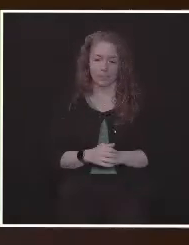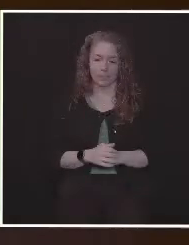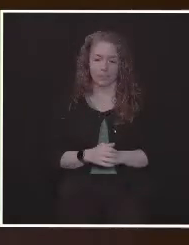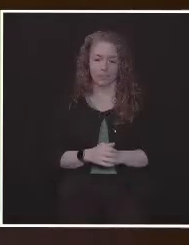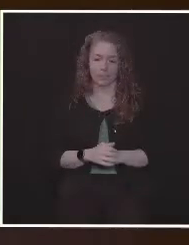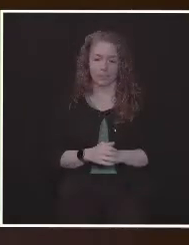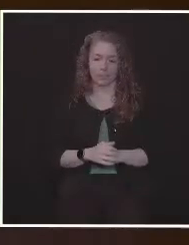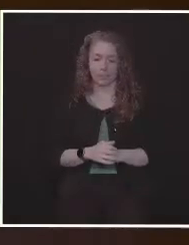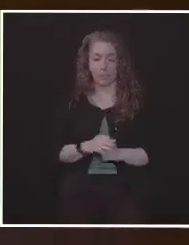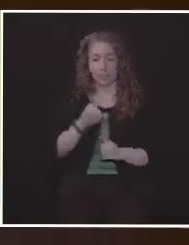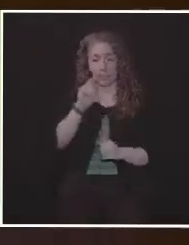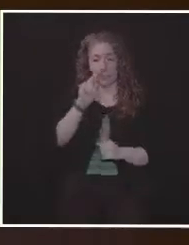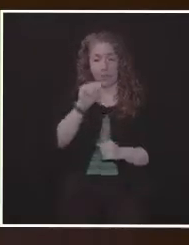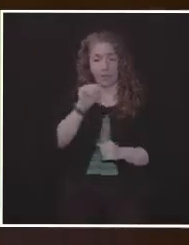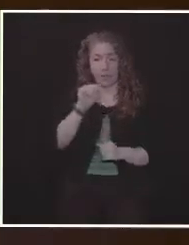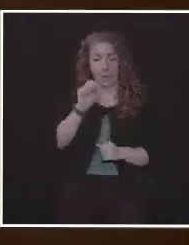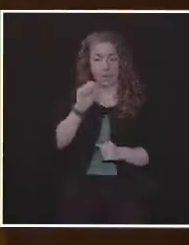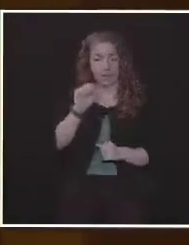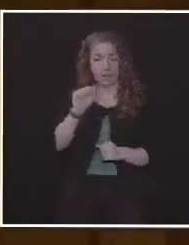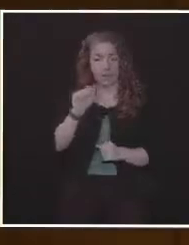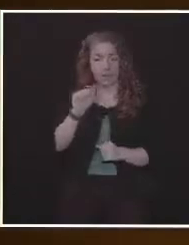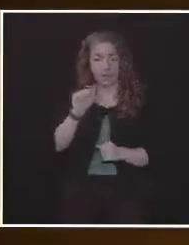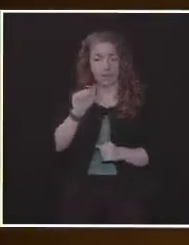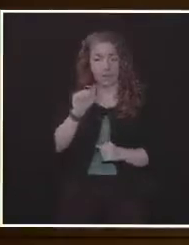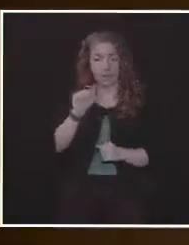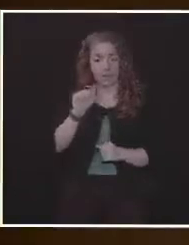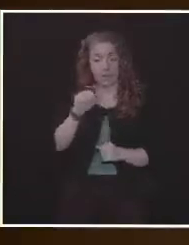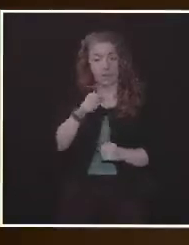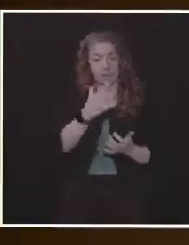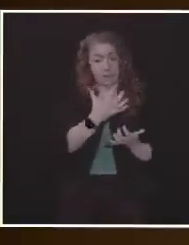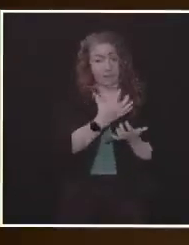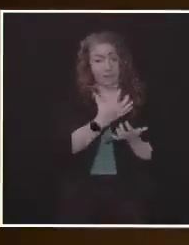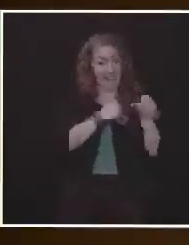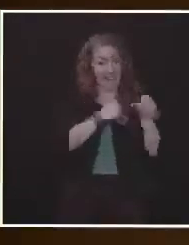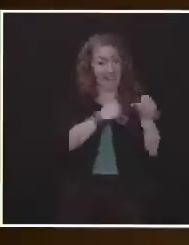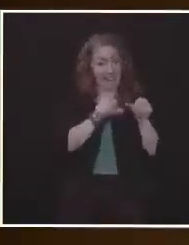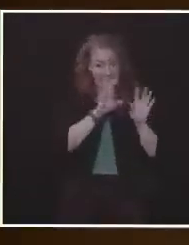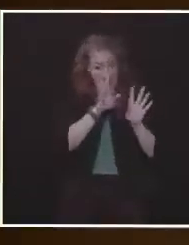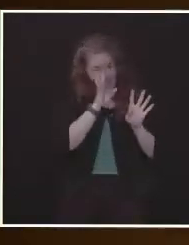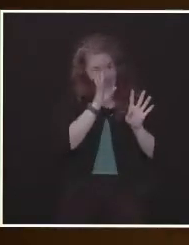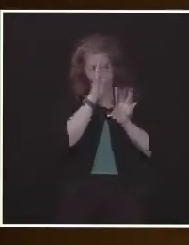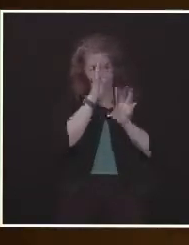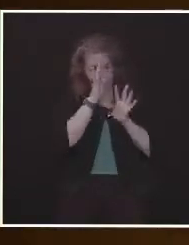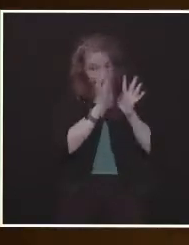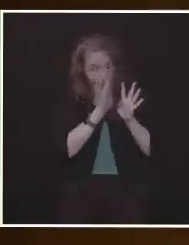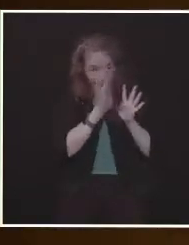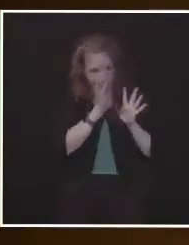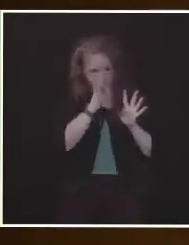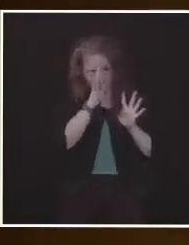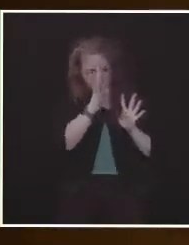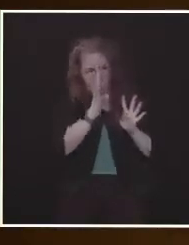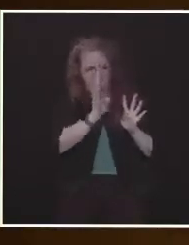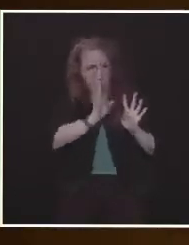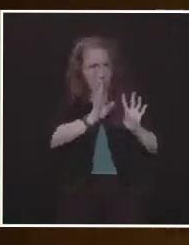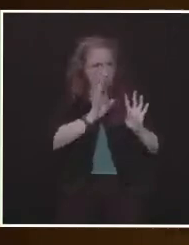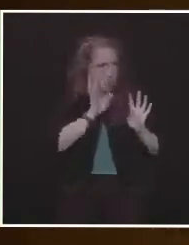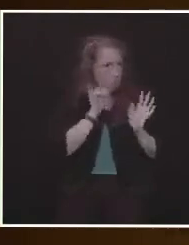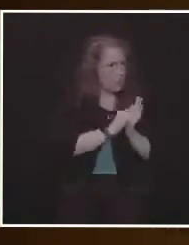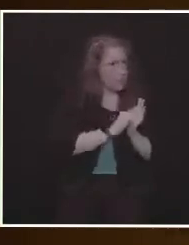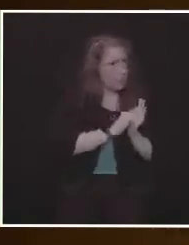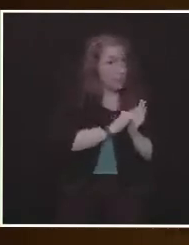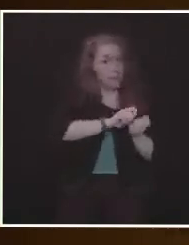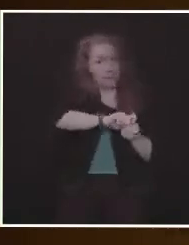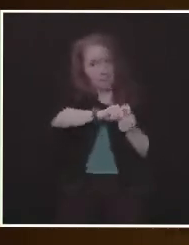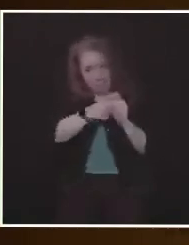NASA turned science fiction into science fact. In